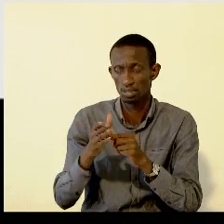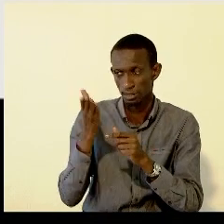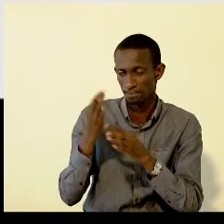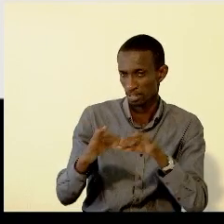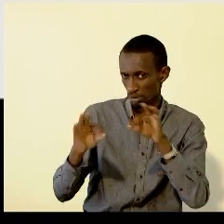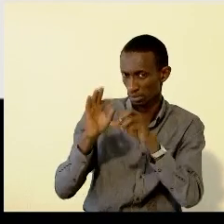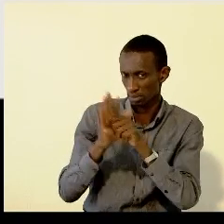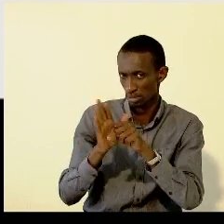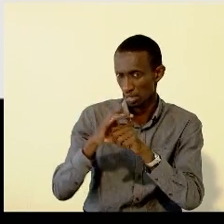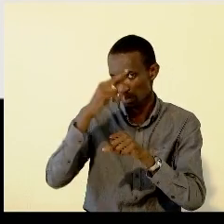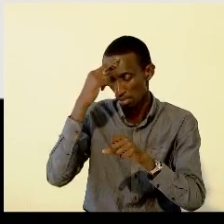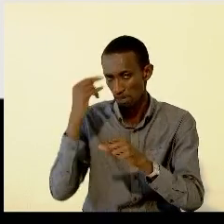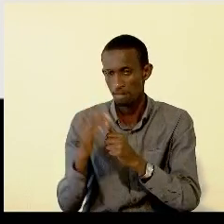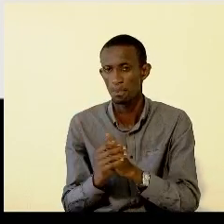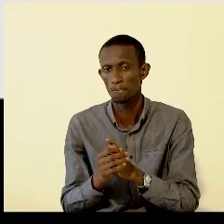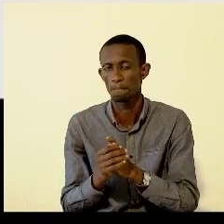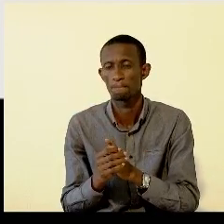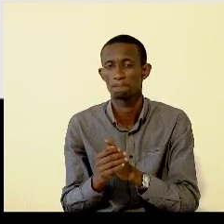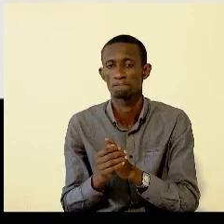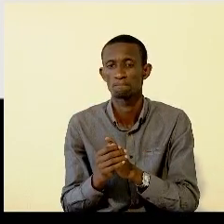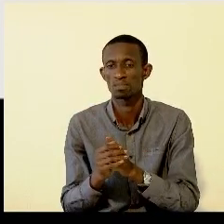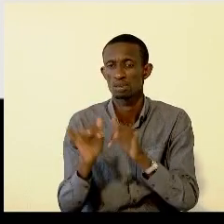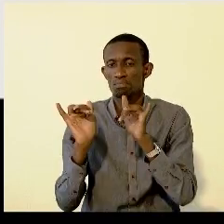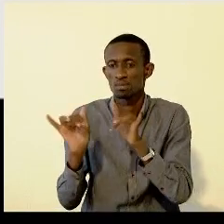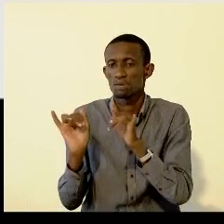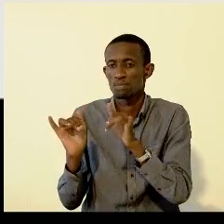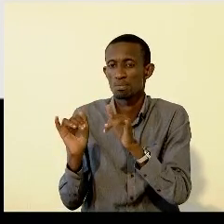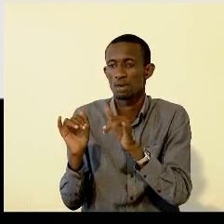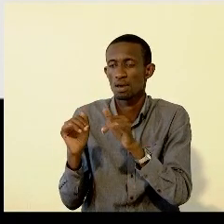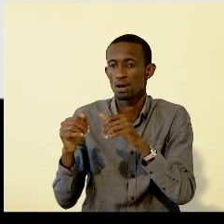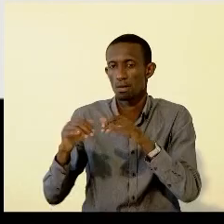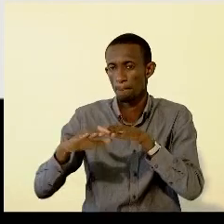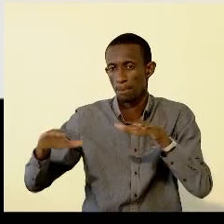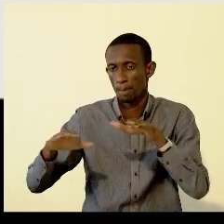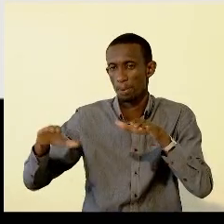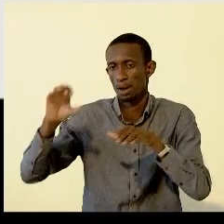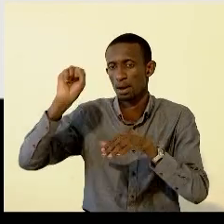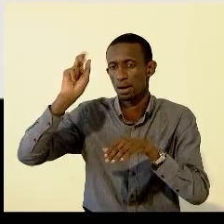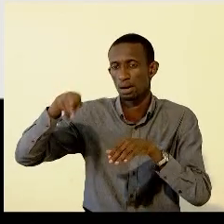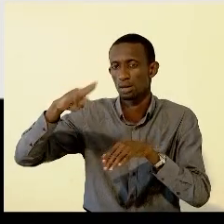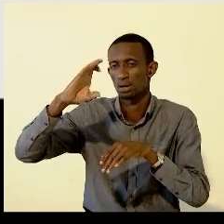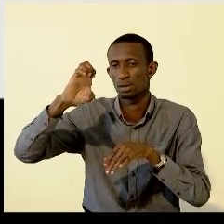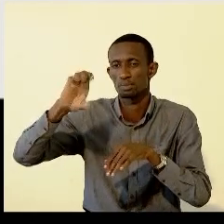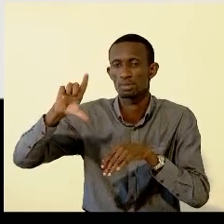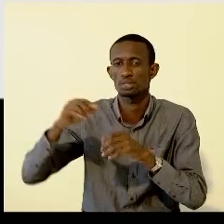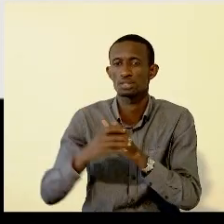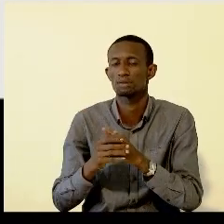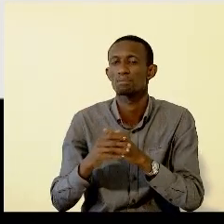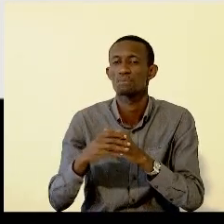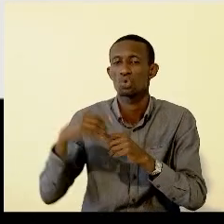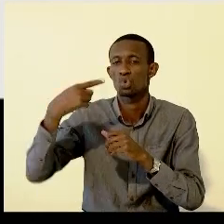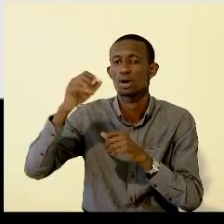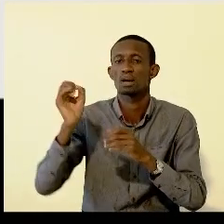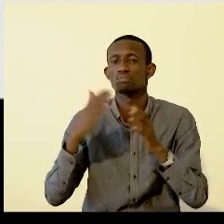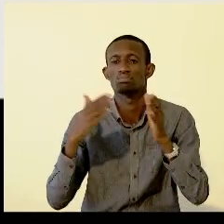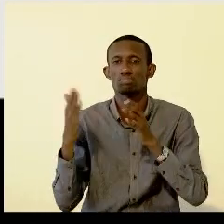because they provide enough space for gaseous exchange. And when you see these spongy